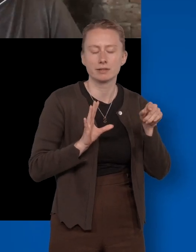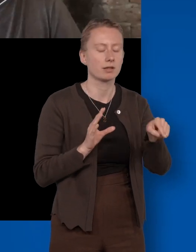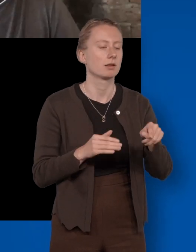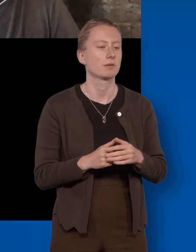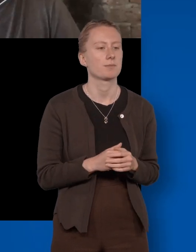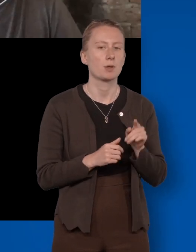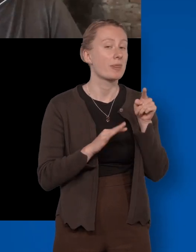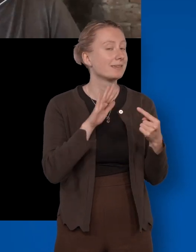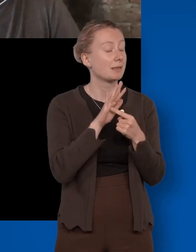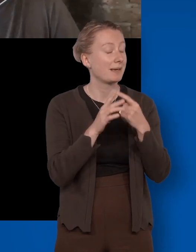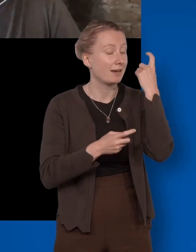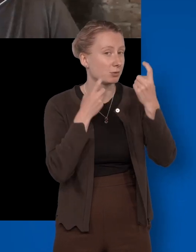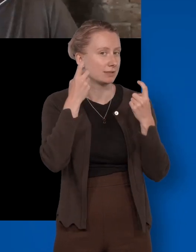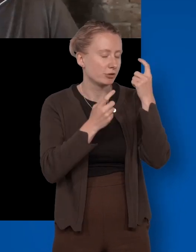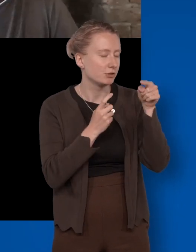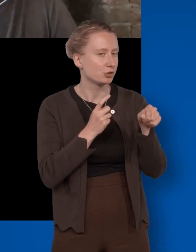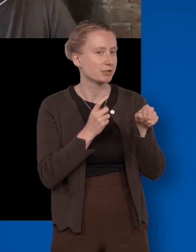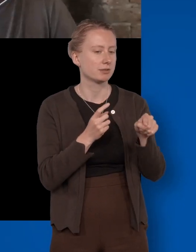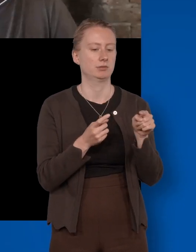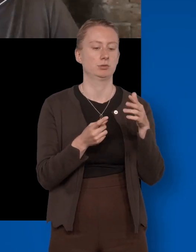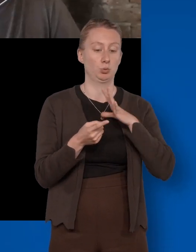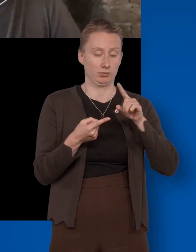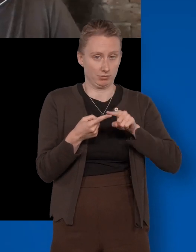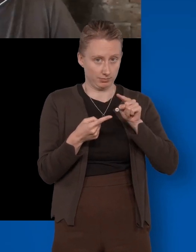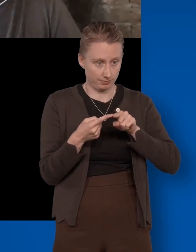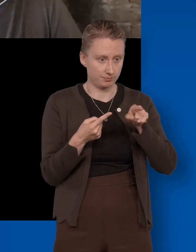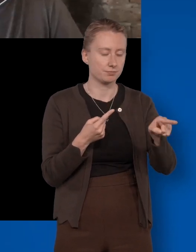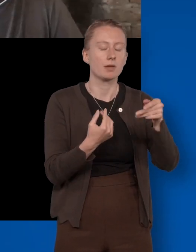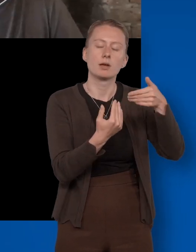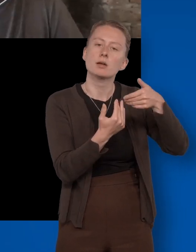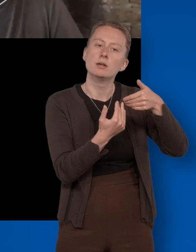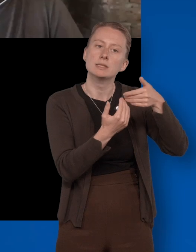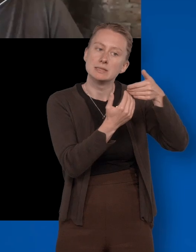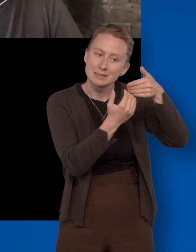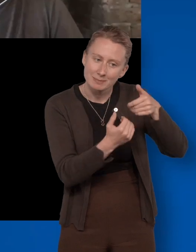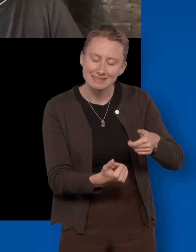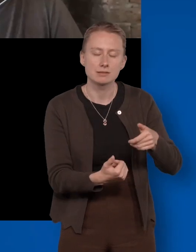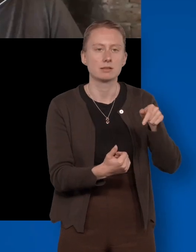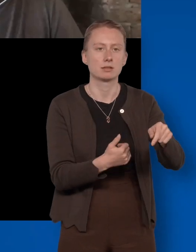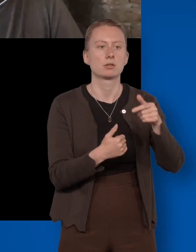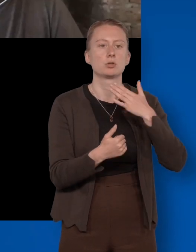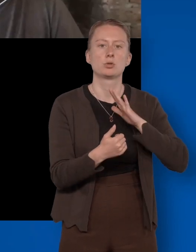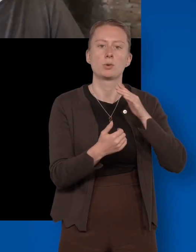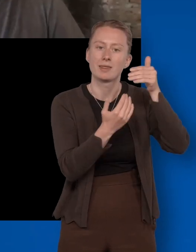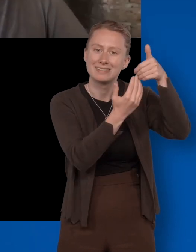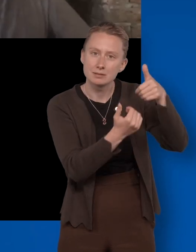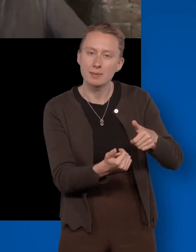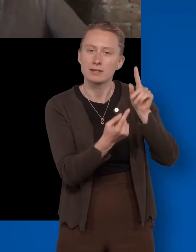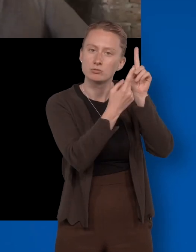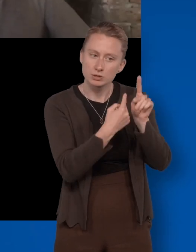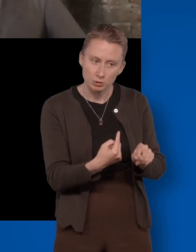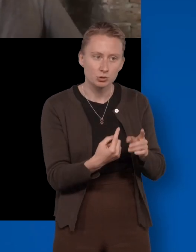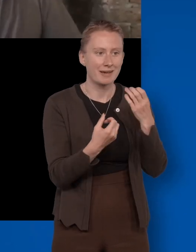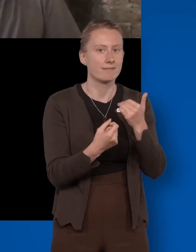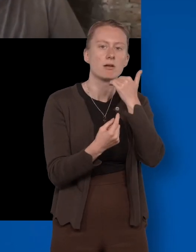so there, like the main considerations is that you want the splitting to, you want each split response